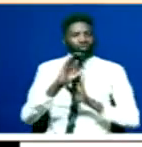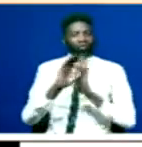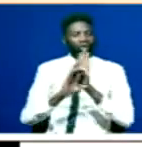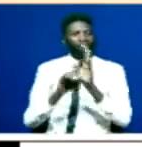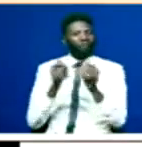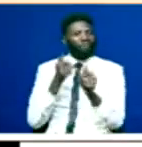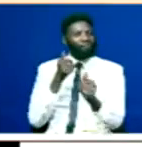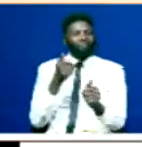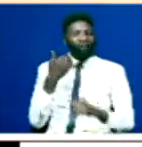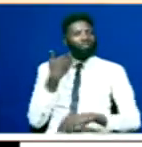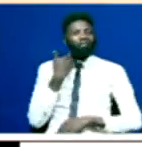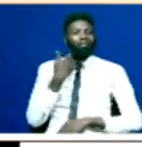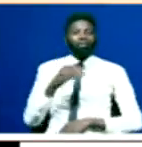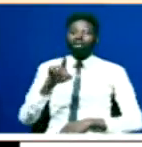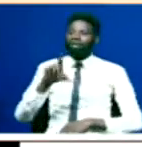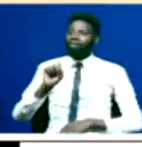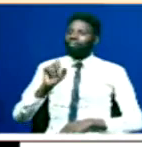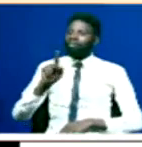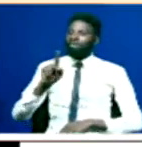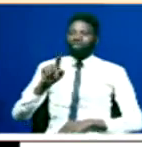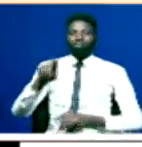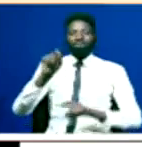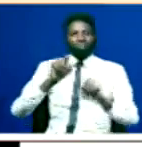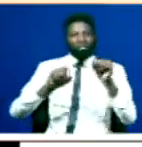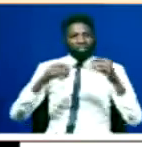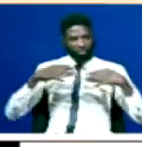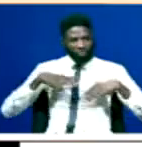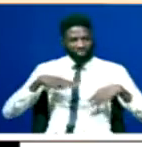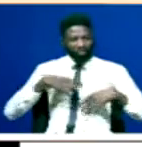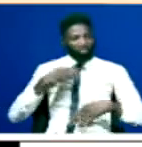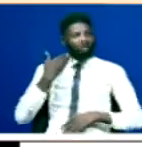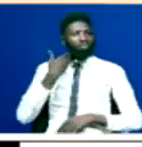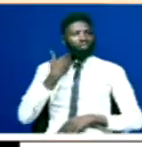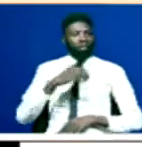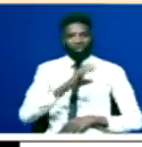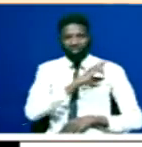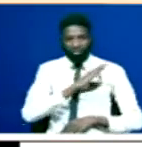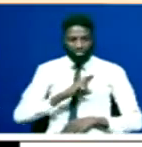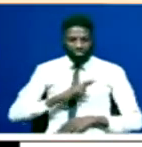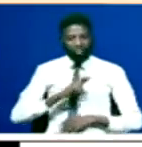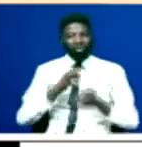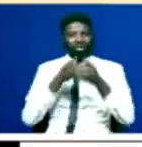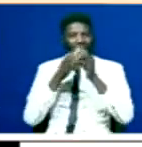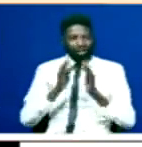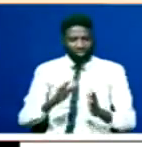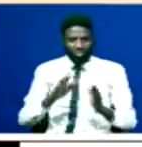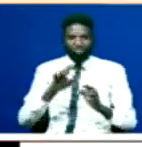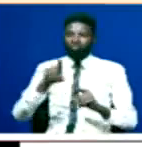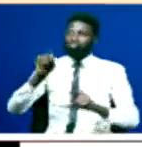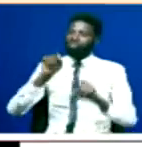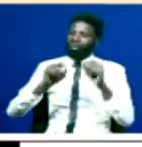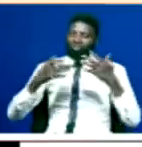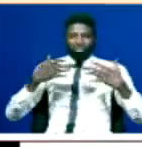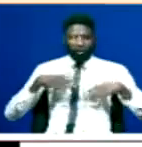want the Law Society of Kenya to appoint people he doesn't want religious leaders to appoint people he doesn't want PSC